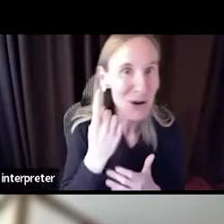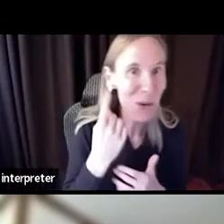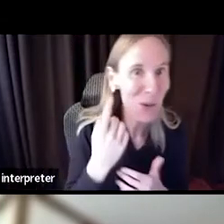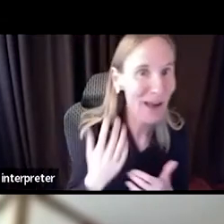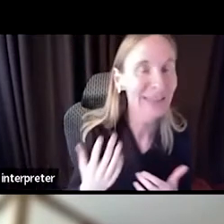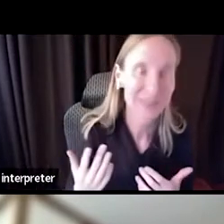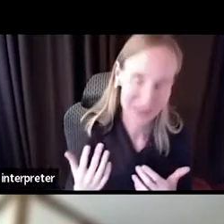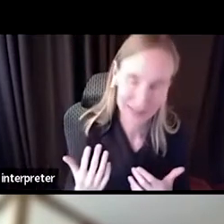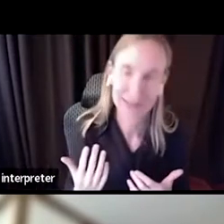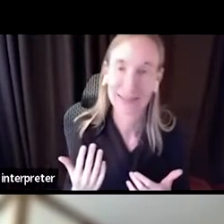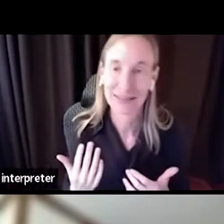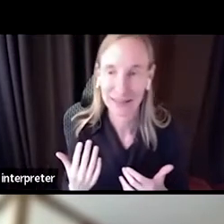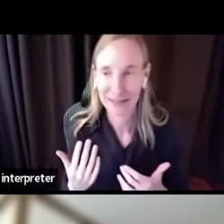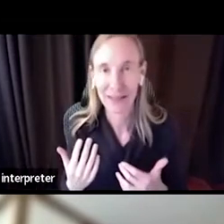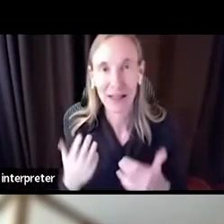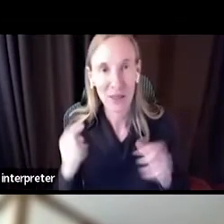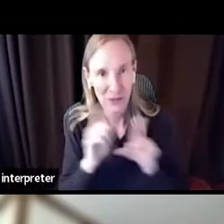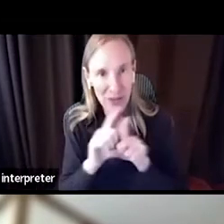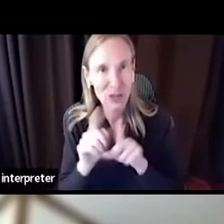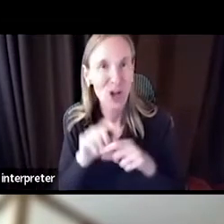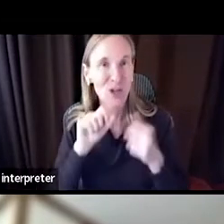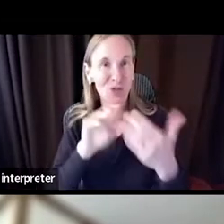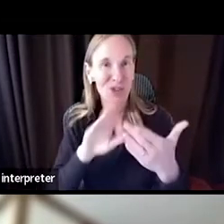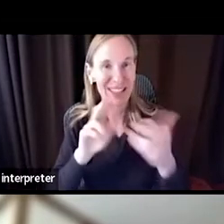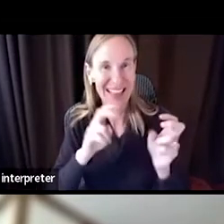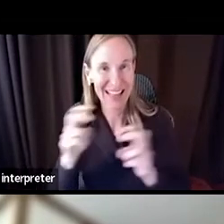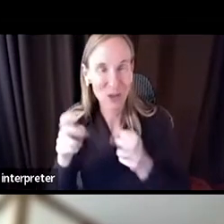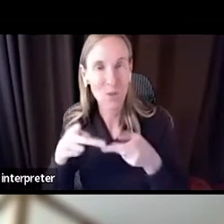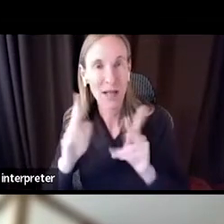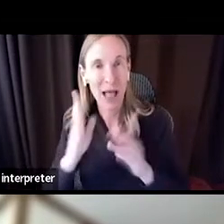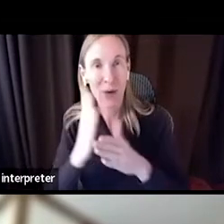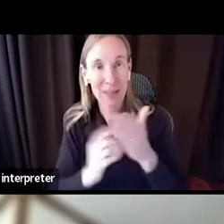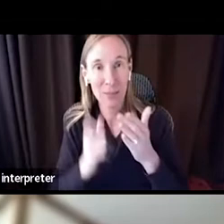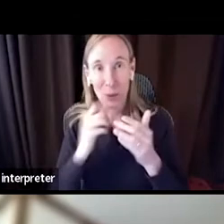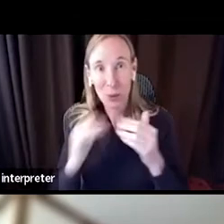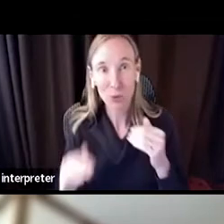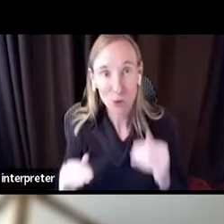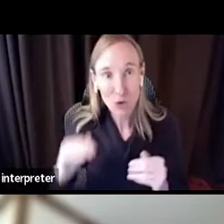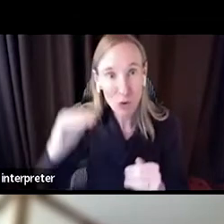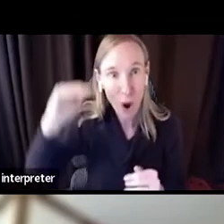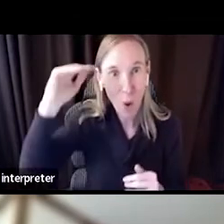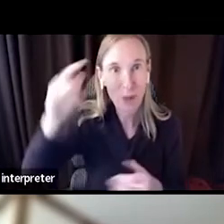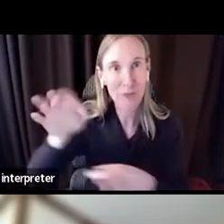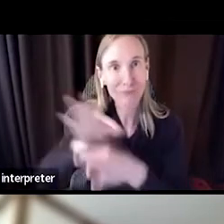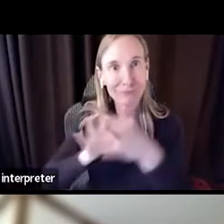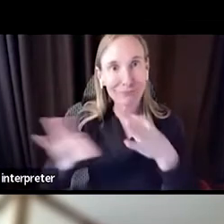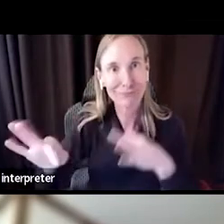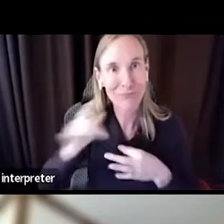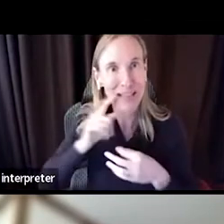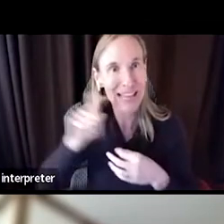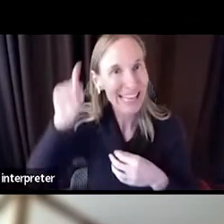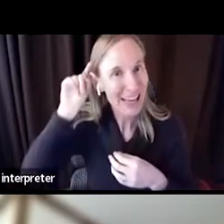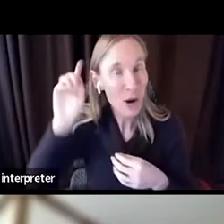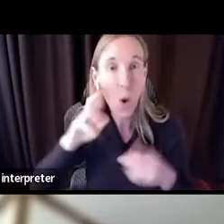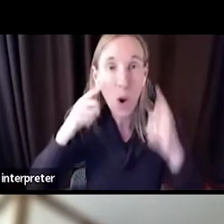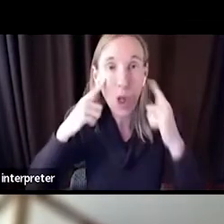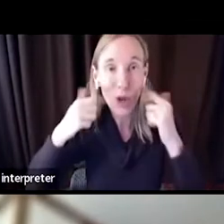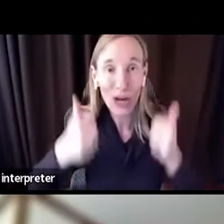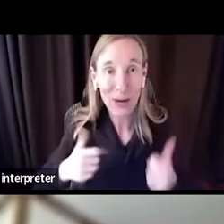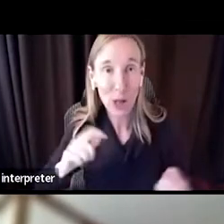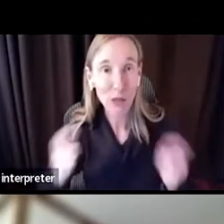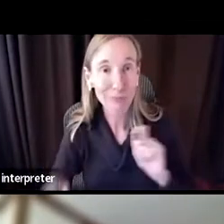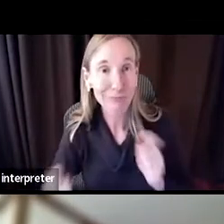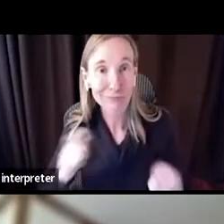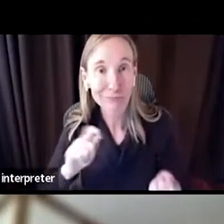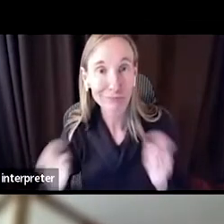also addresses that issue of allowing someone who needs either replacements or maybe their hearing loss has changed